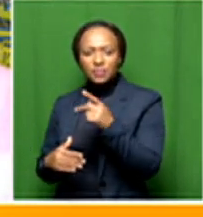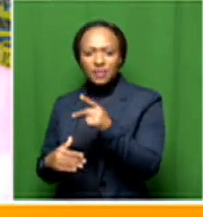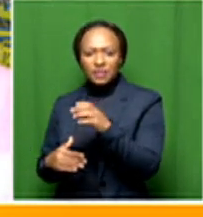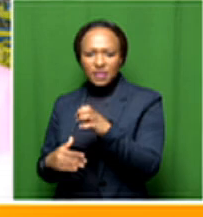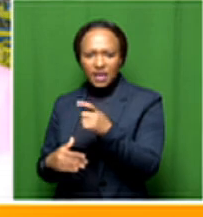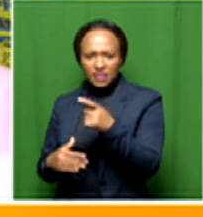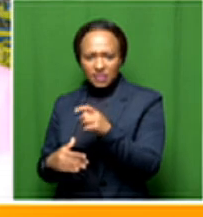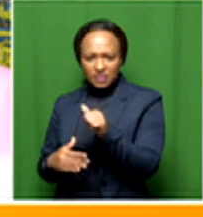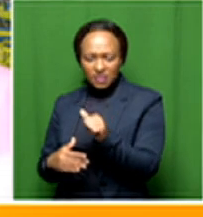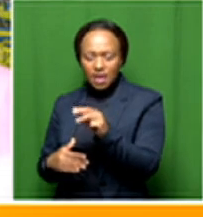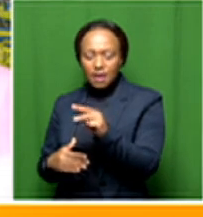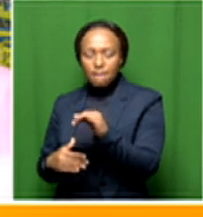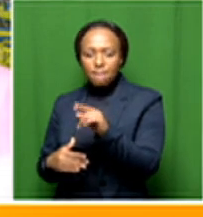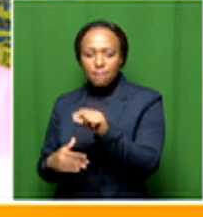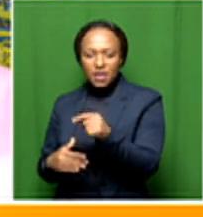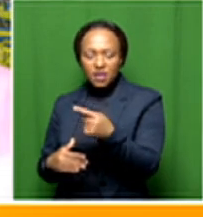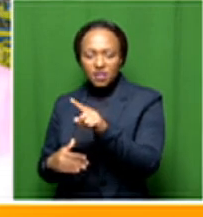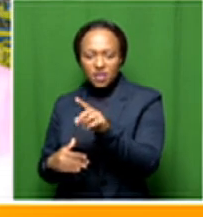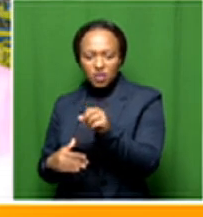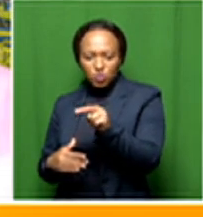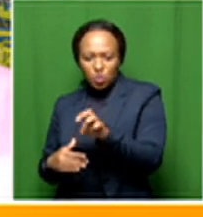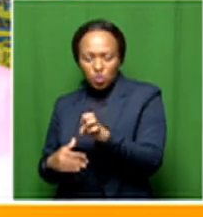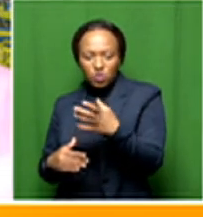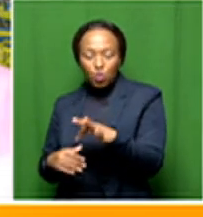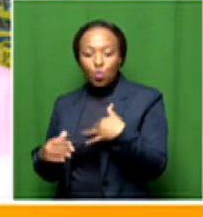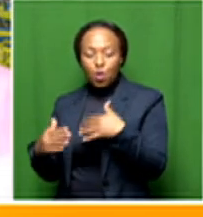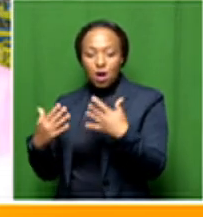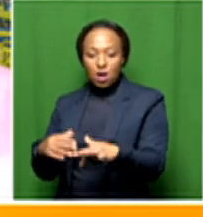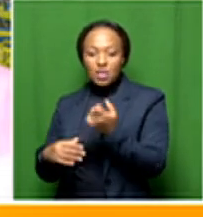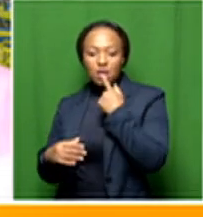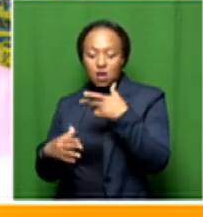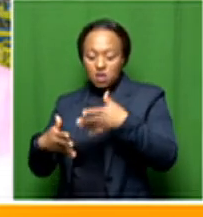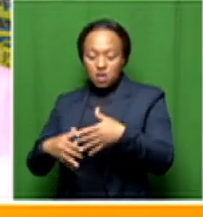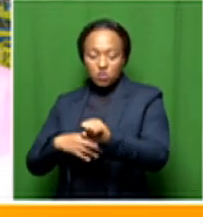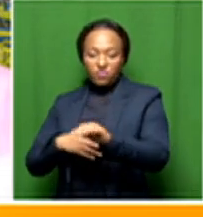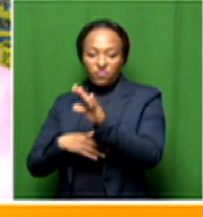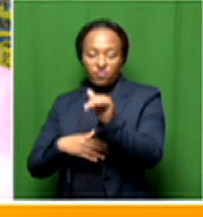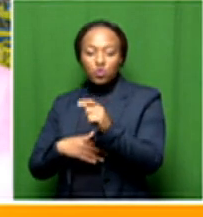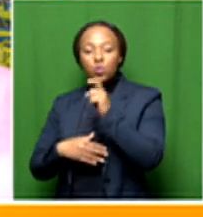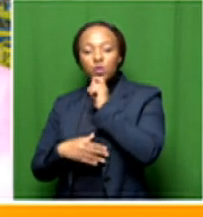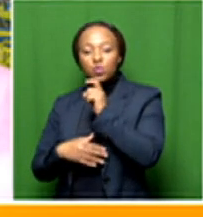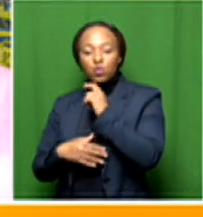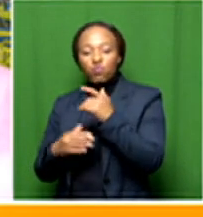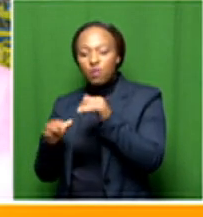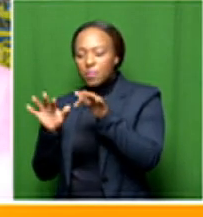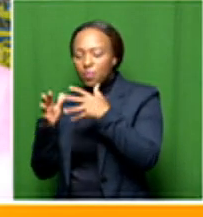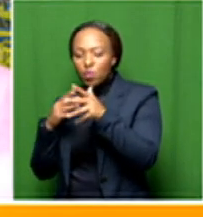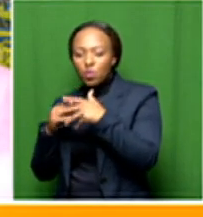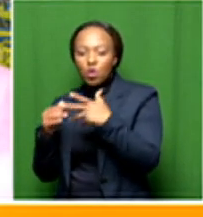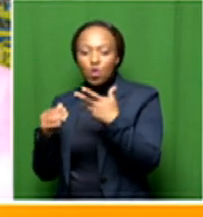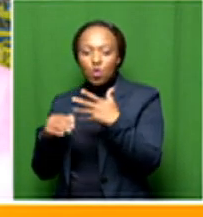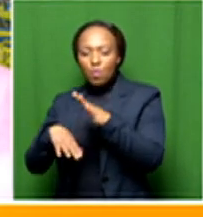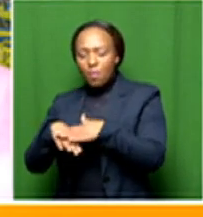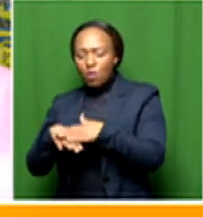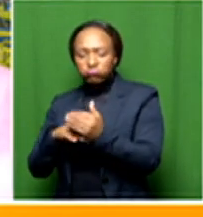as something that, I mean, it's a cheaply and widely produced drug here in South Africa, where it was going to be used by those patients that are a lot